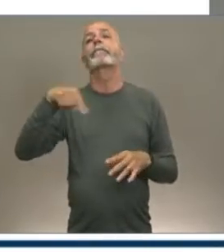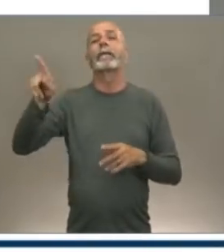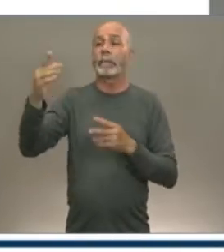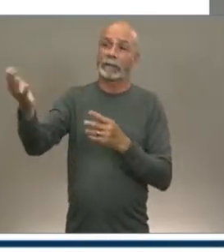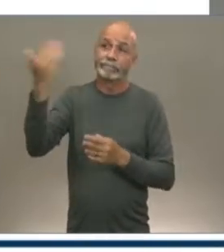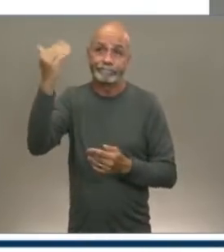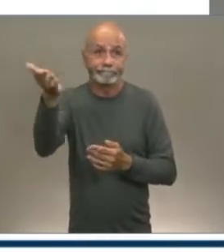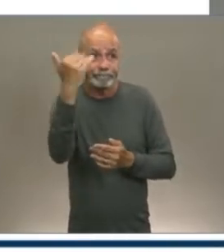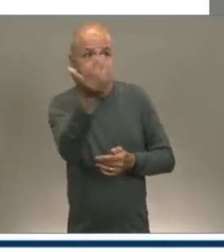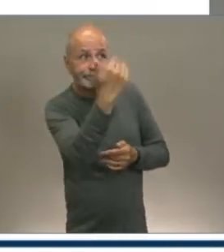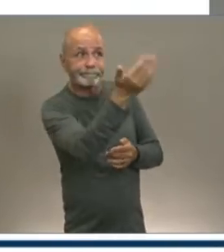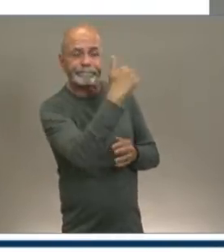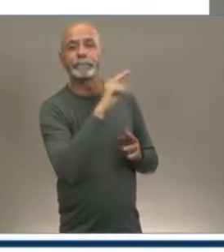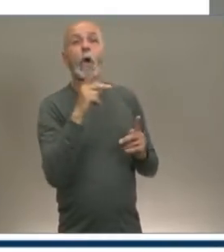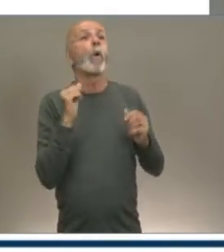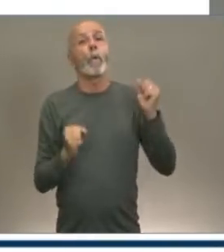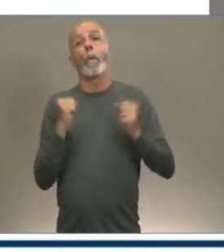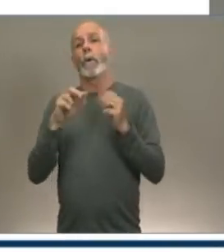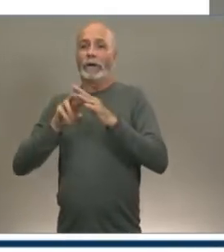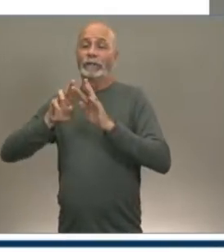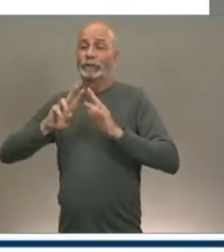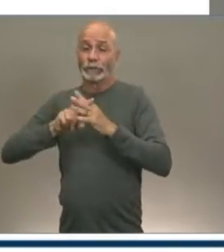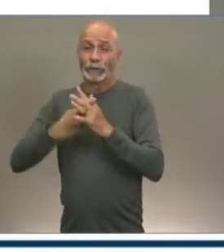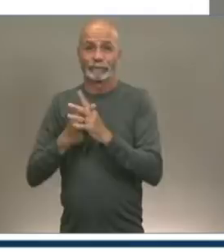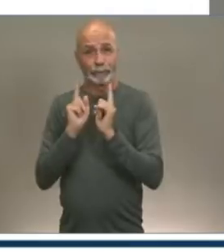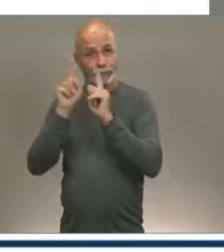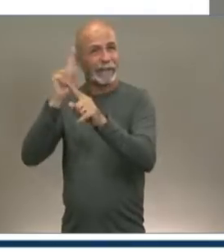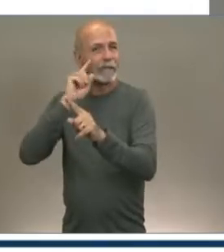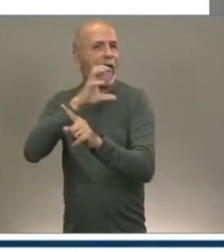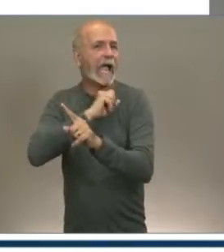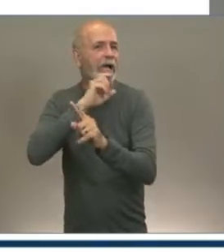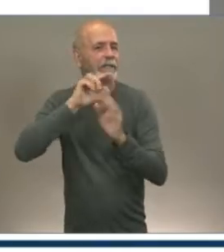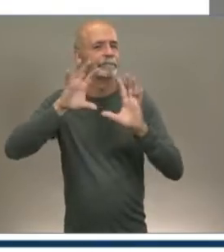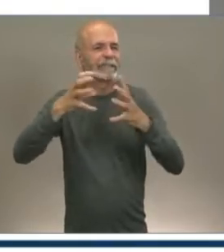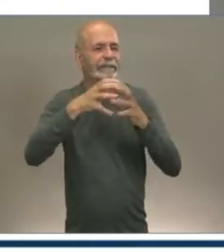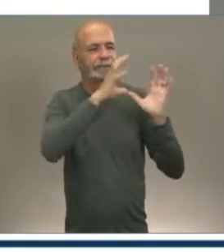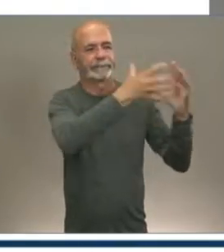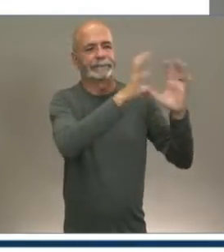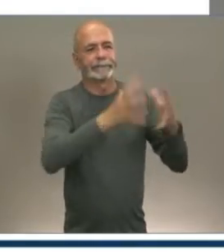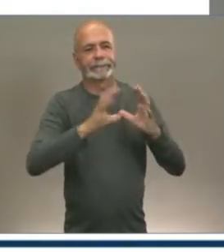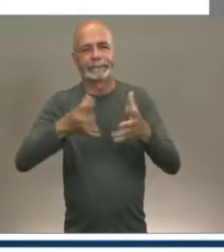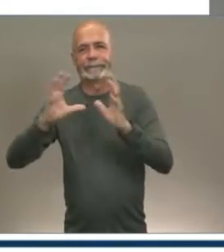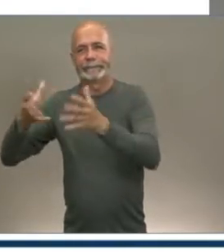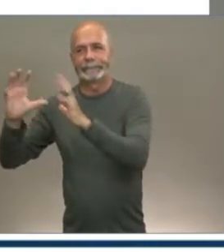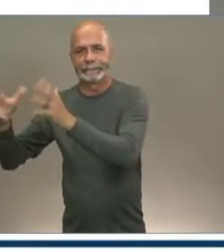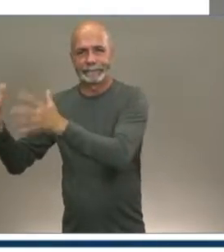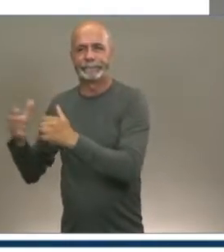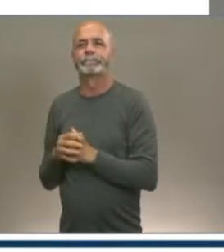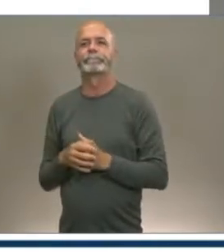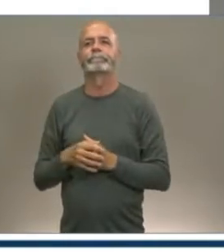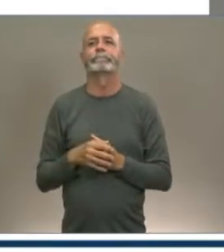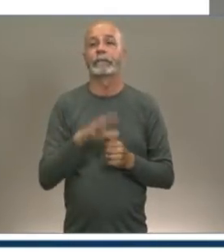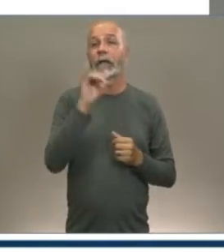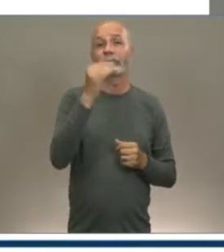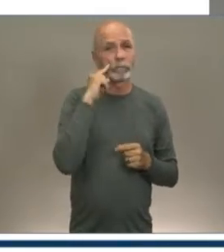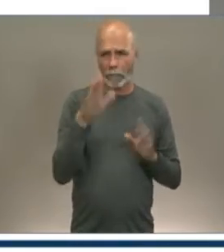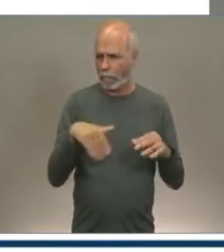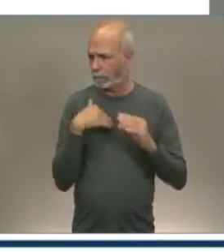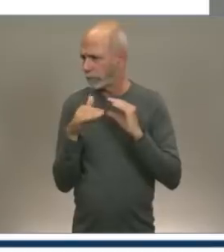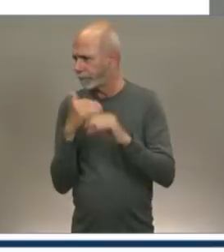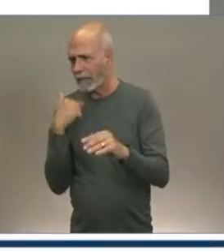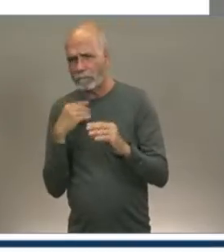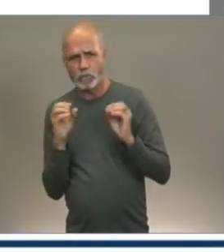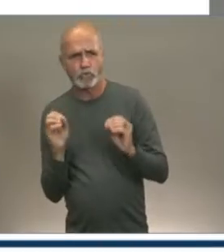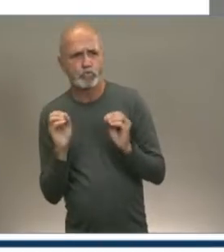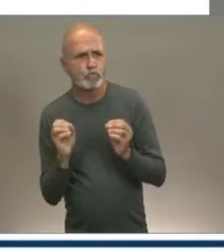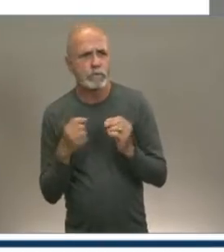we'll go into younger age groups over the next few weeks, inviting them to move up. If people have not given an email, we have a